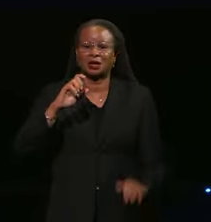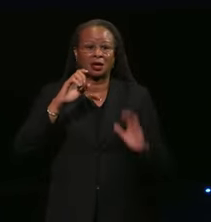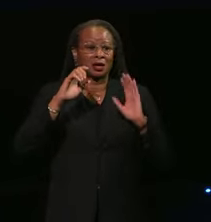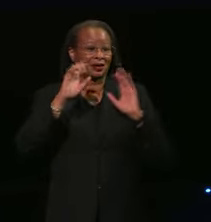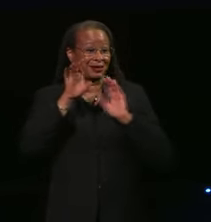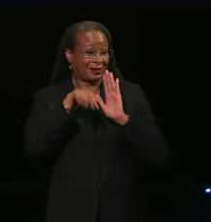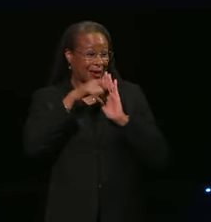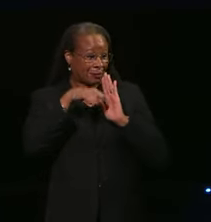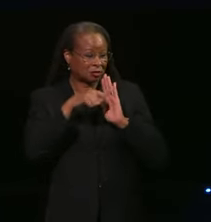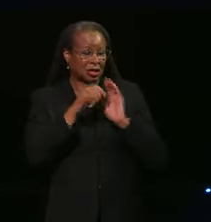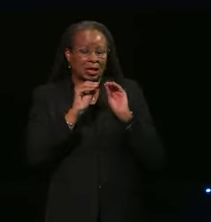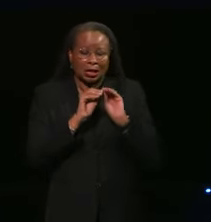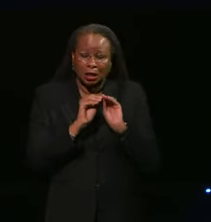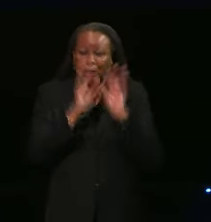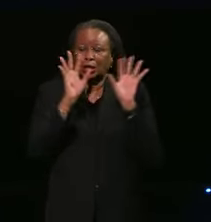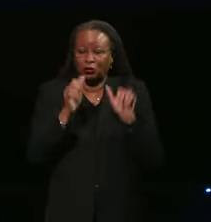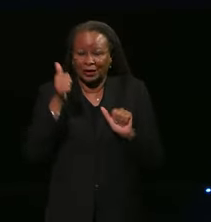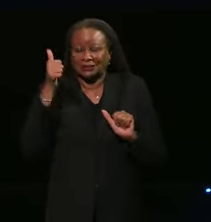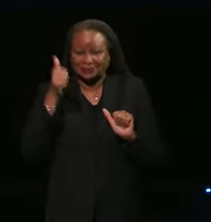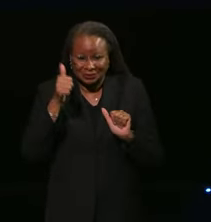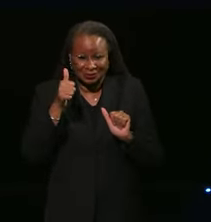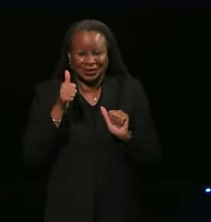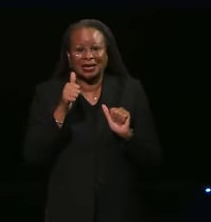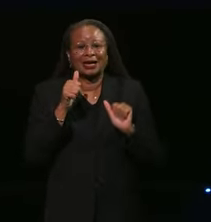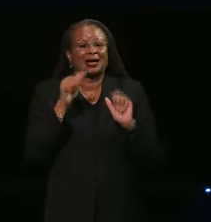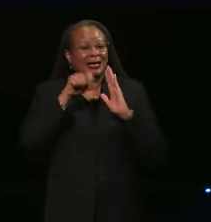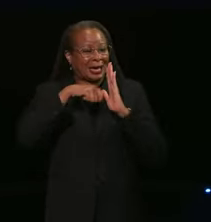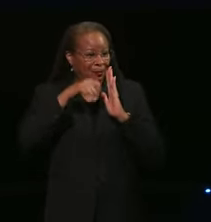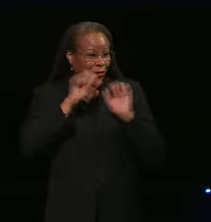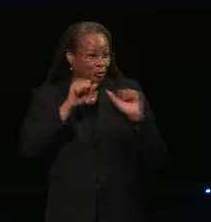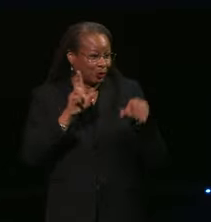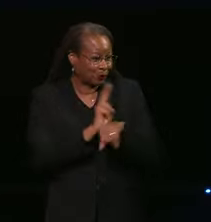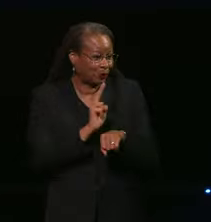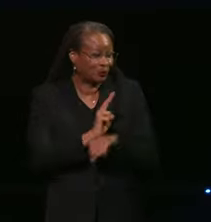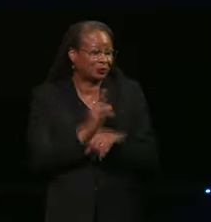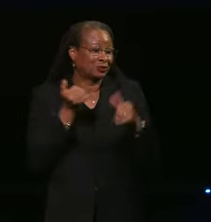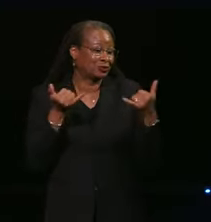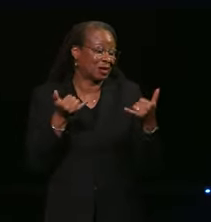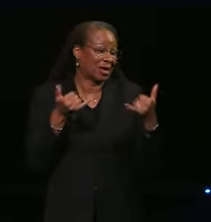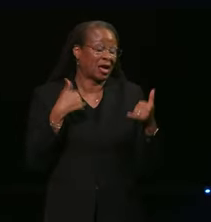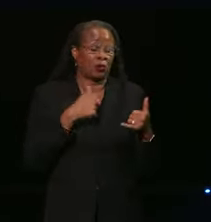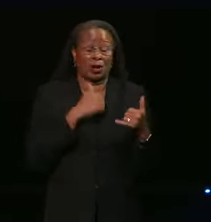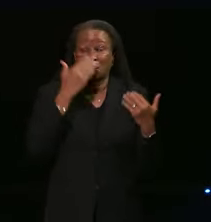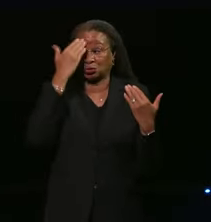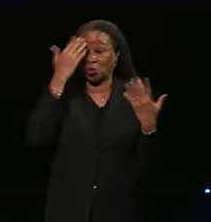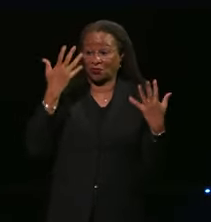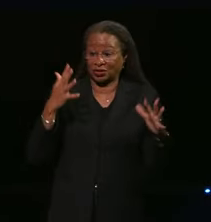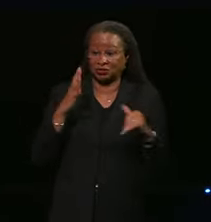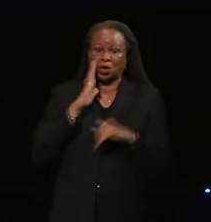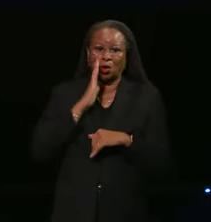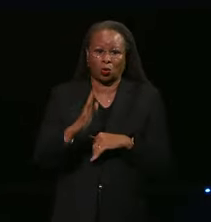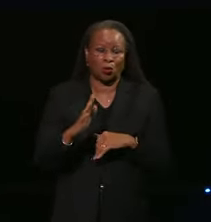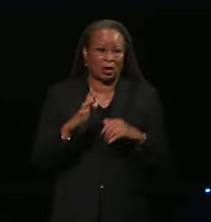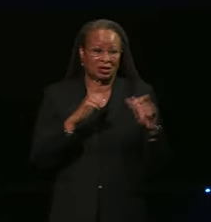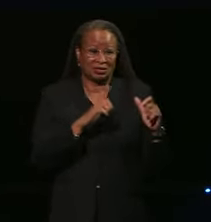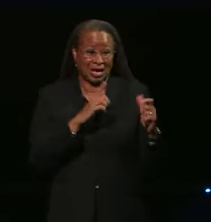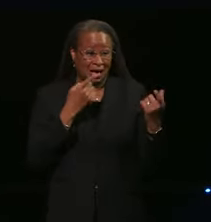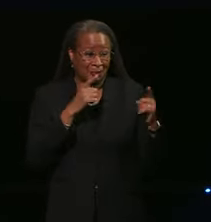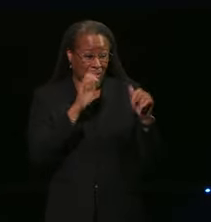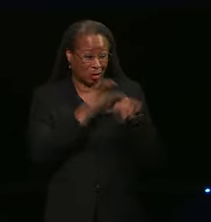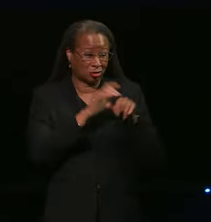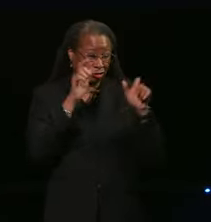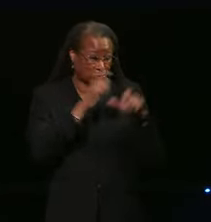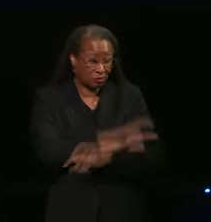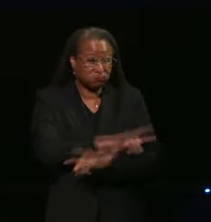clearest cameras you can use. And we all knew that this would play on giant